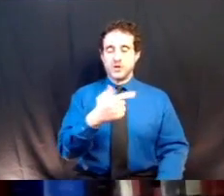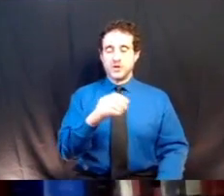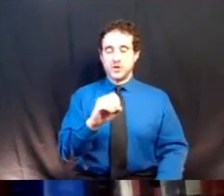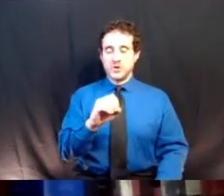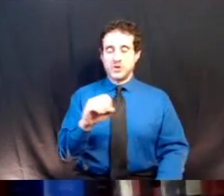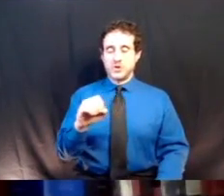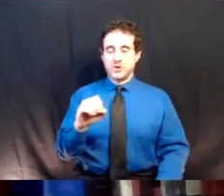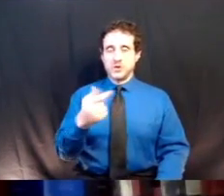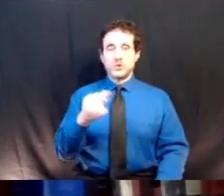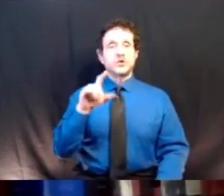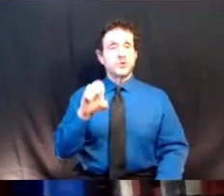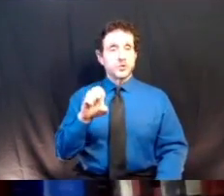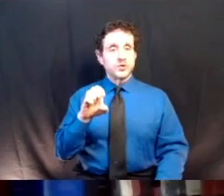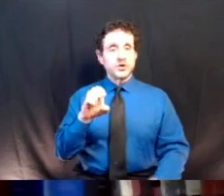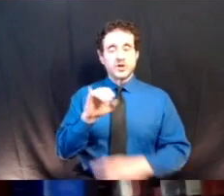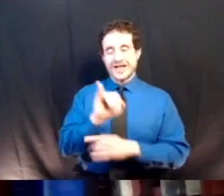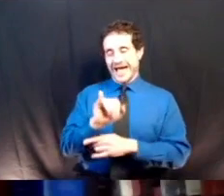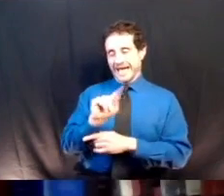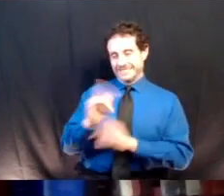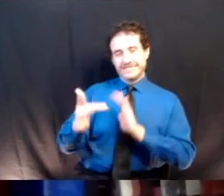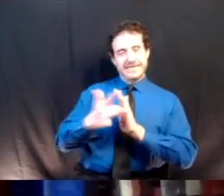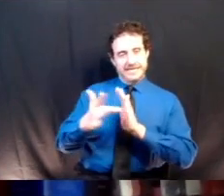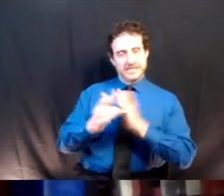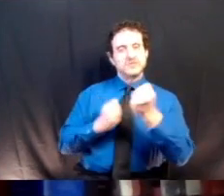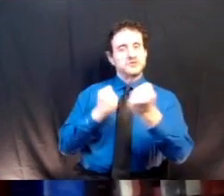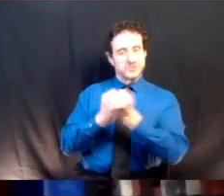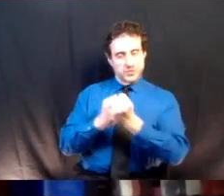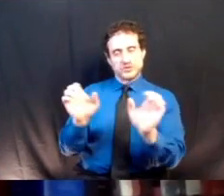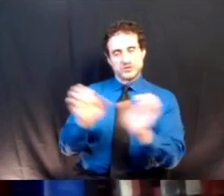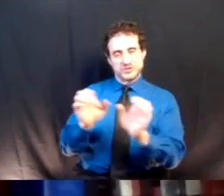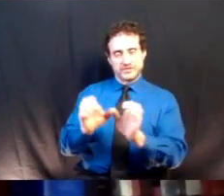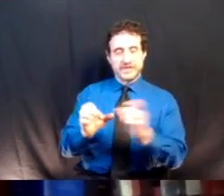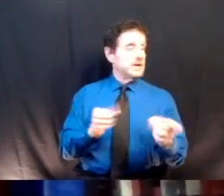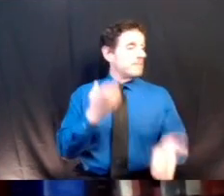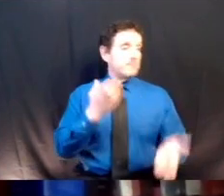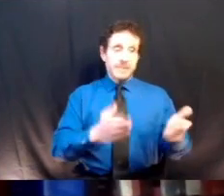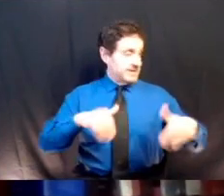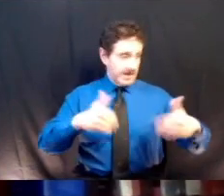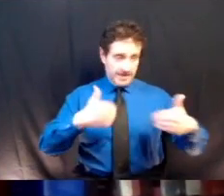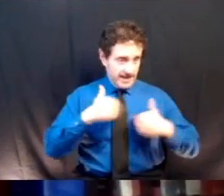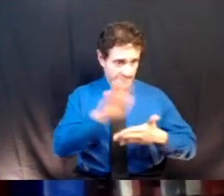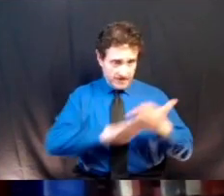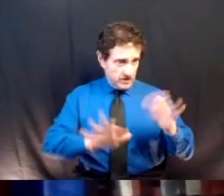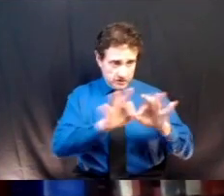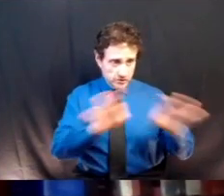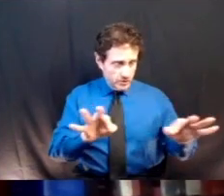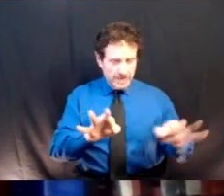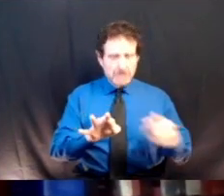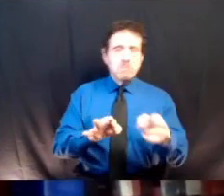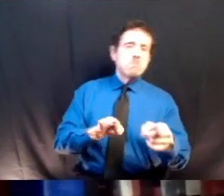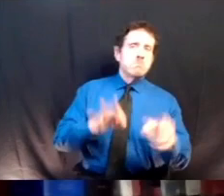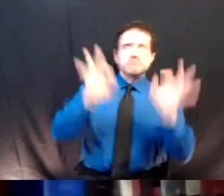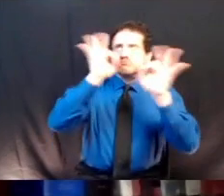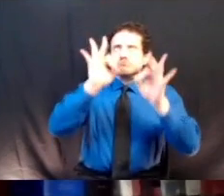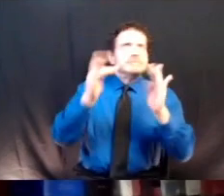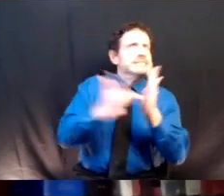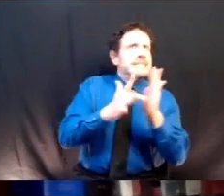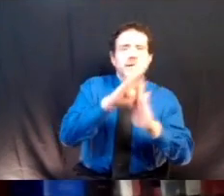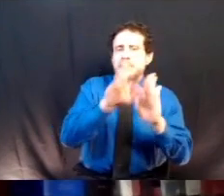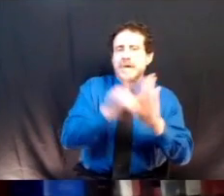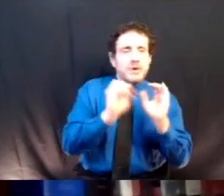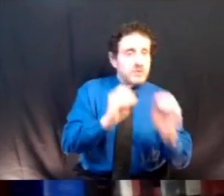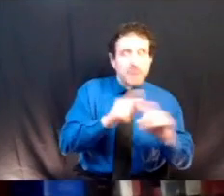Certificate, designed to train people without a college degree or any technical background for high-demand IT